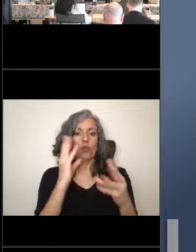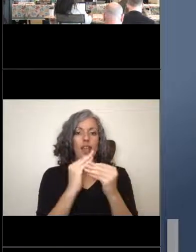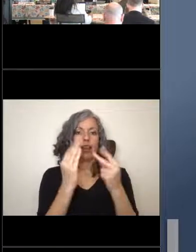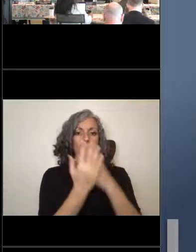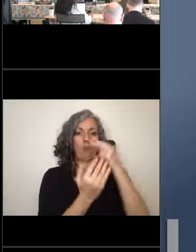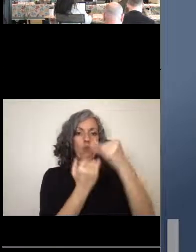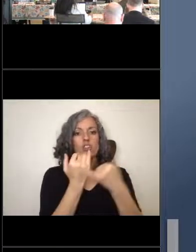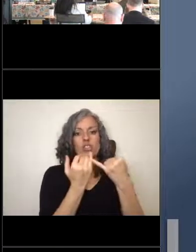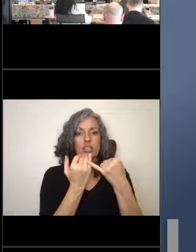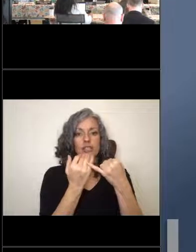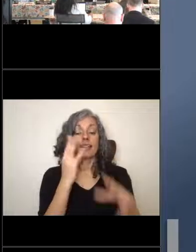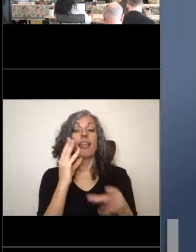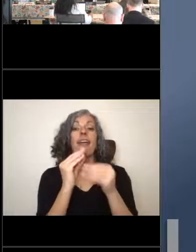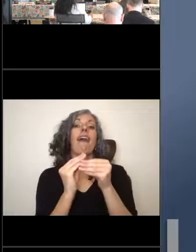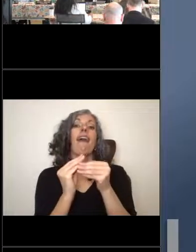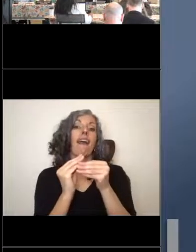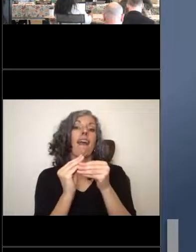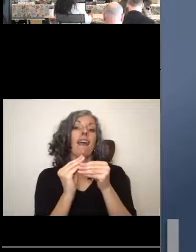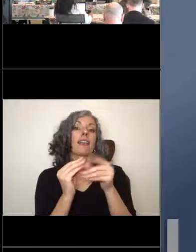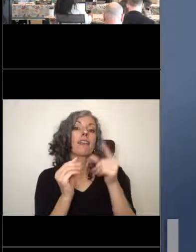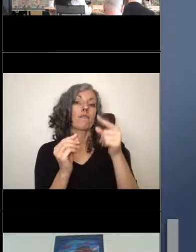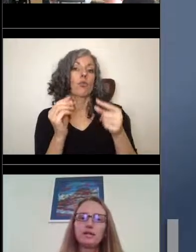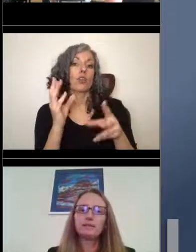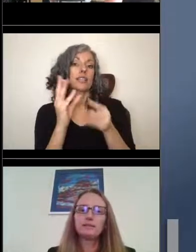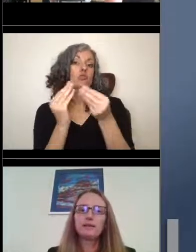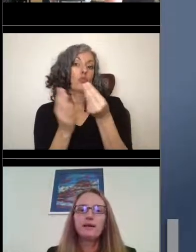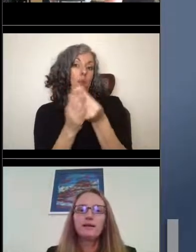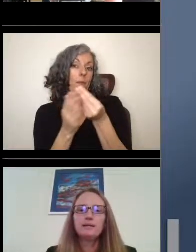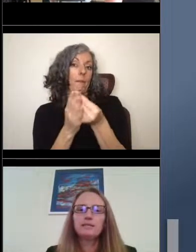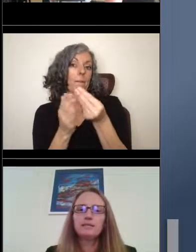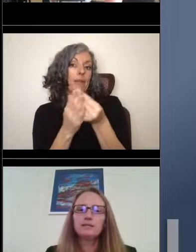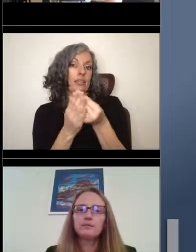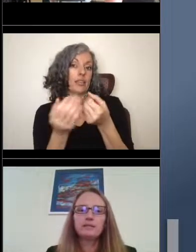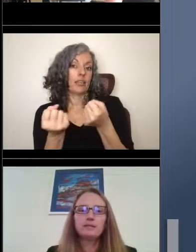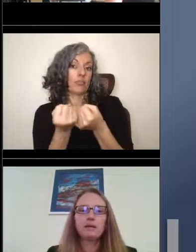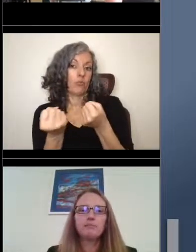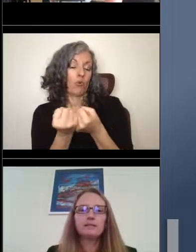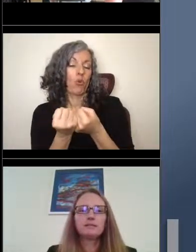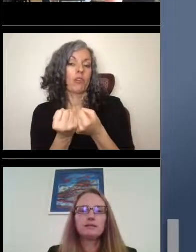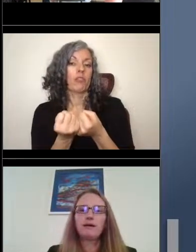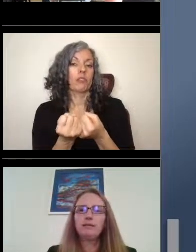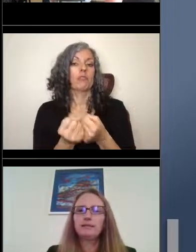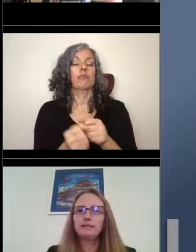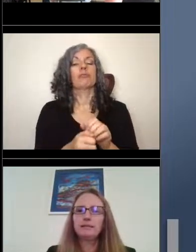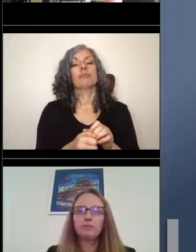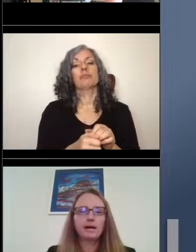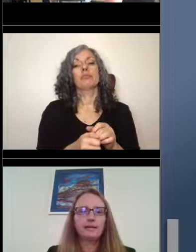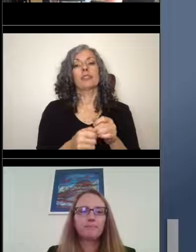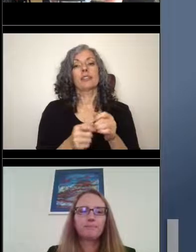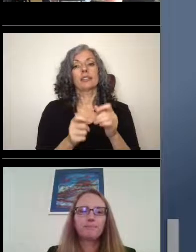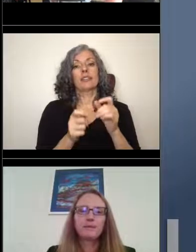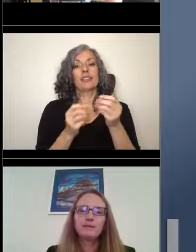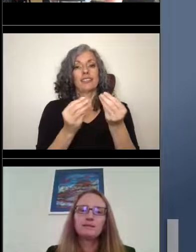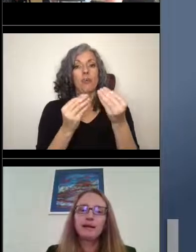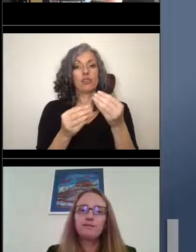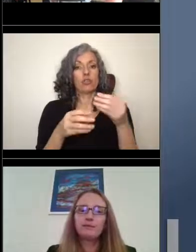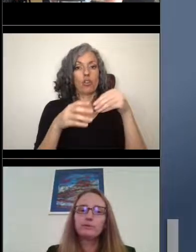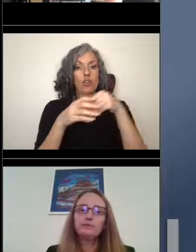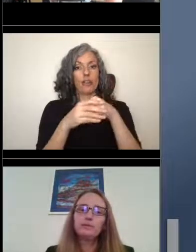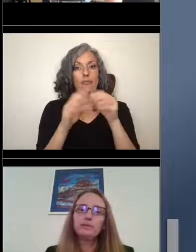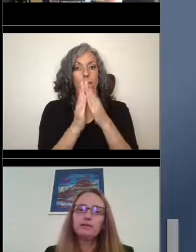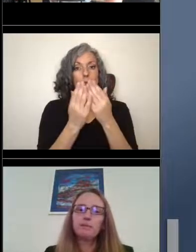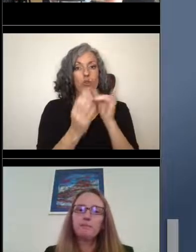of supplemental funding to 1 previously programmed project. Details for these amendments are outlined in the book item.